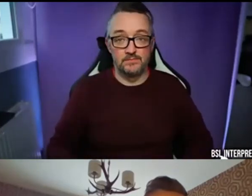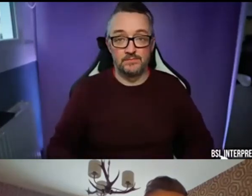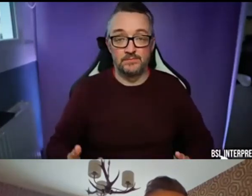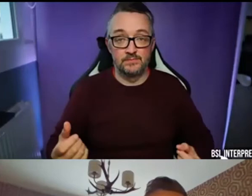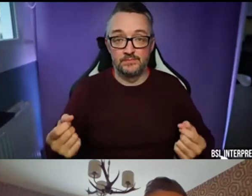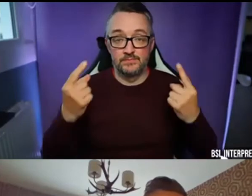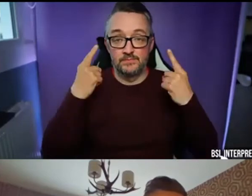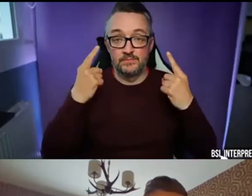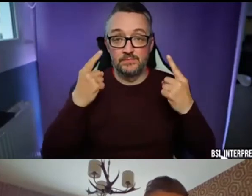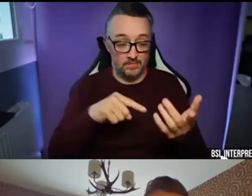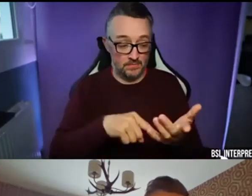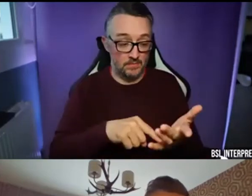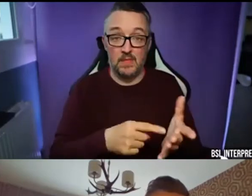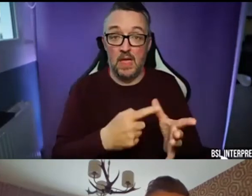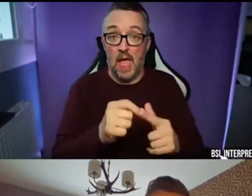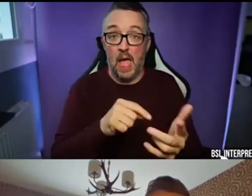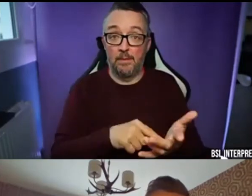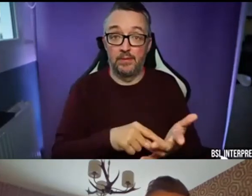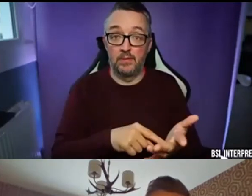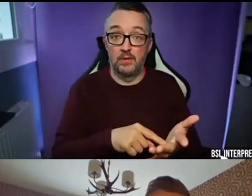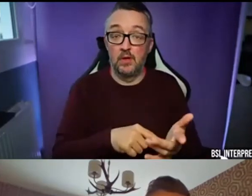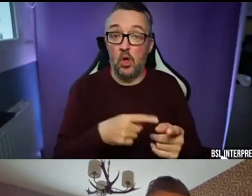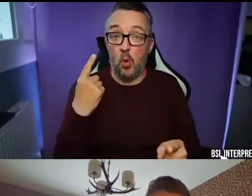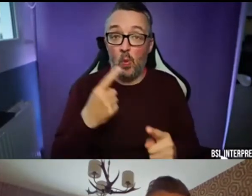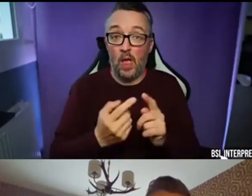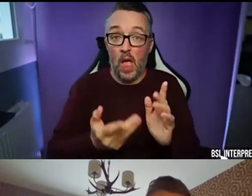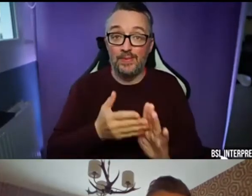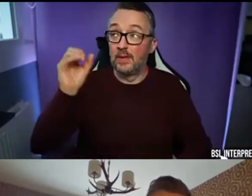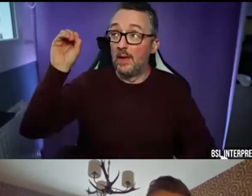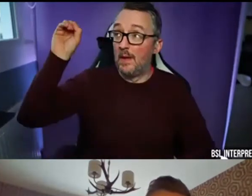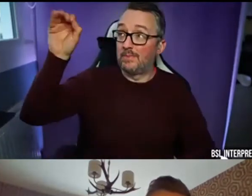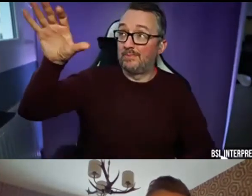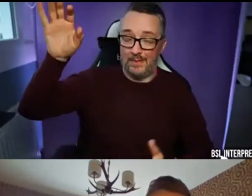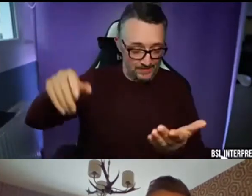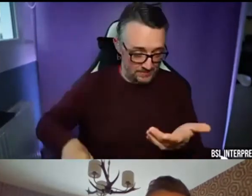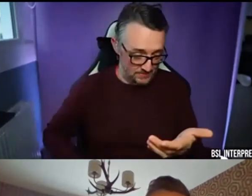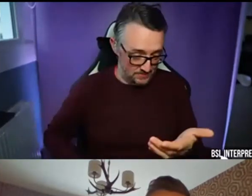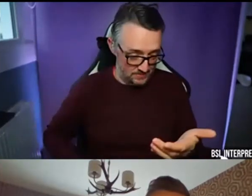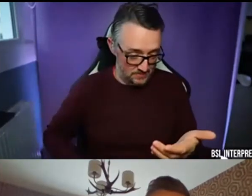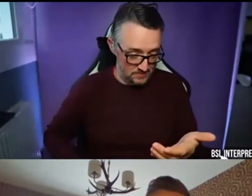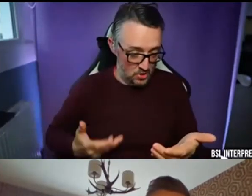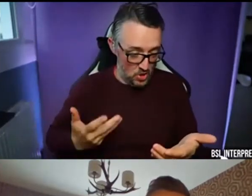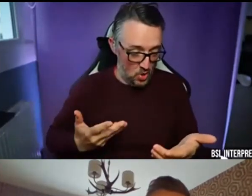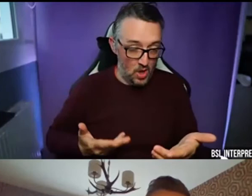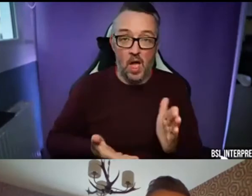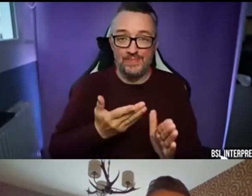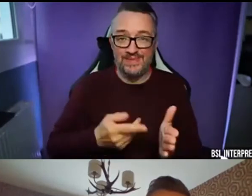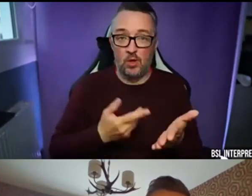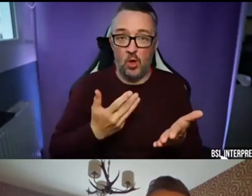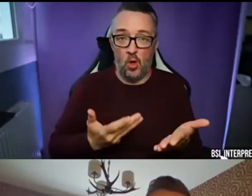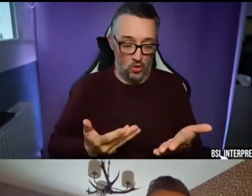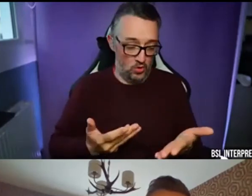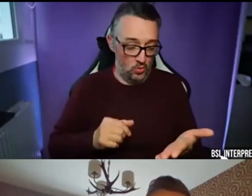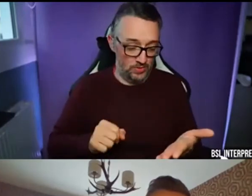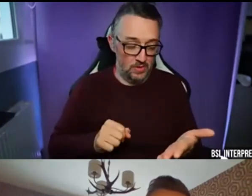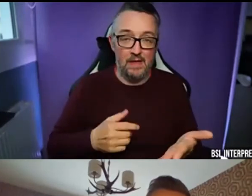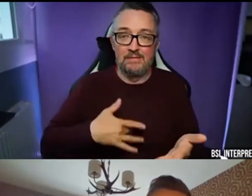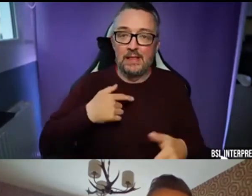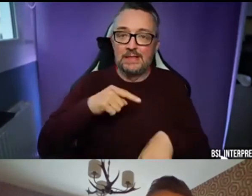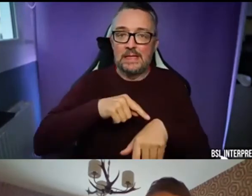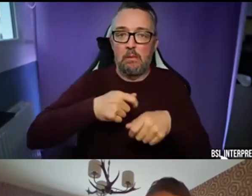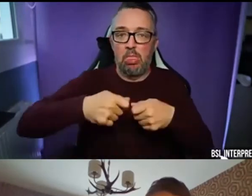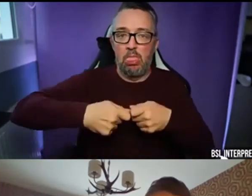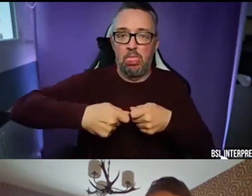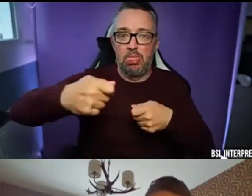the app that you're using, is that updated as quickly as that quick tannoy announcement? Maybe not. So there was a concern that there was a lag between